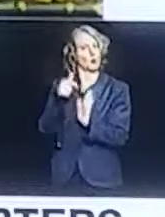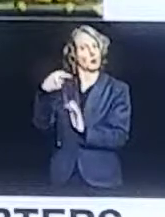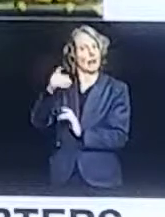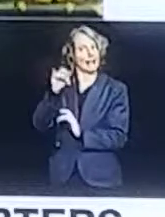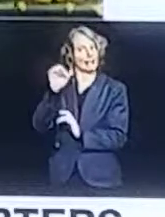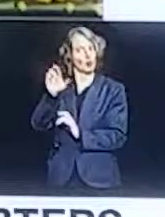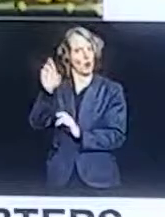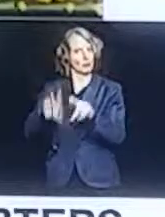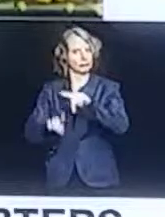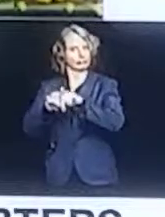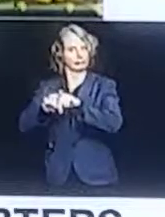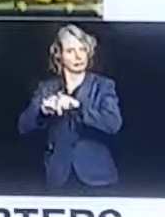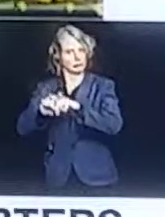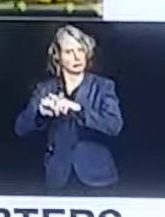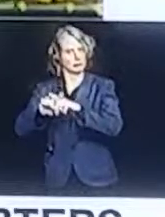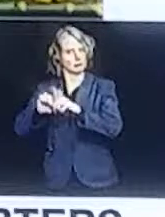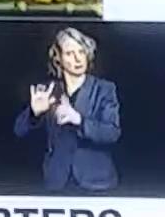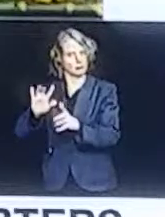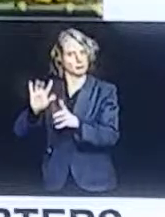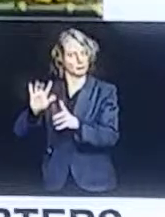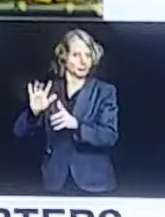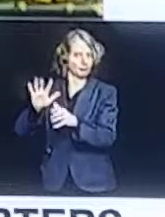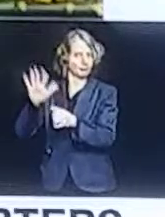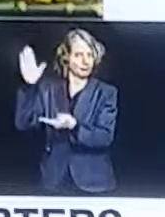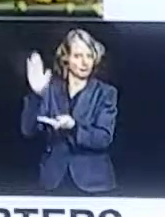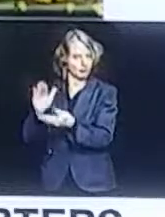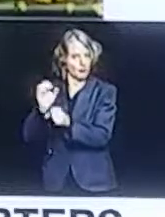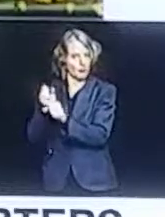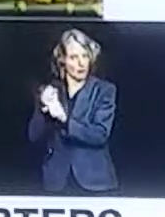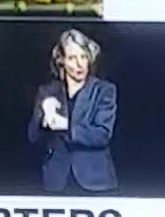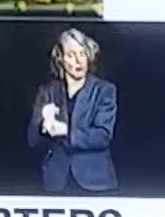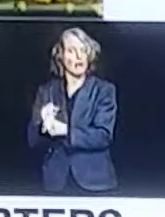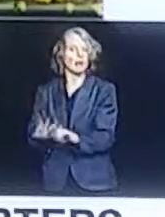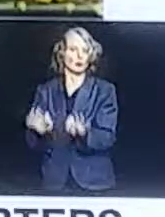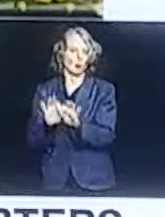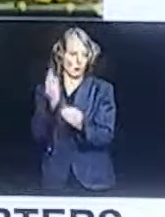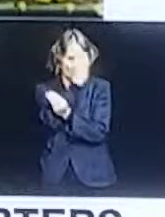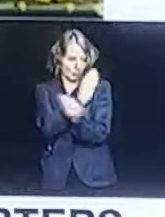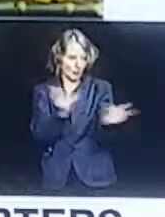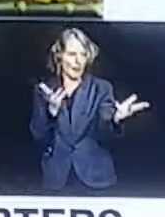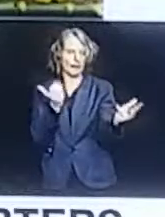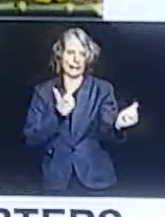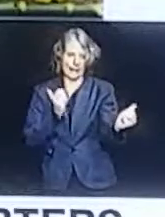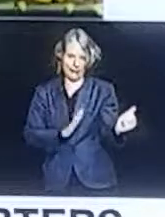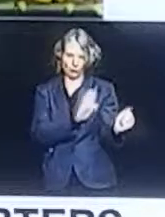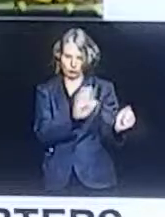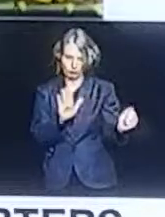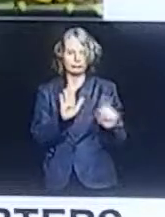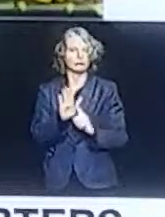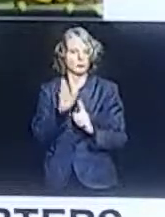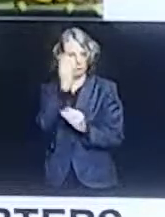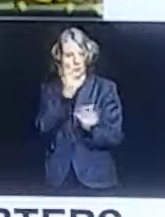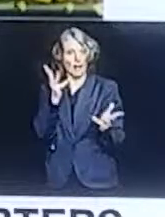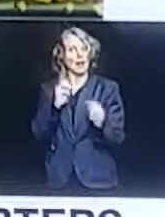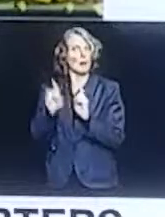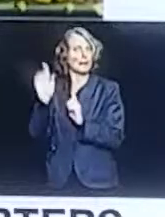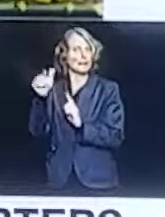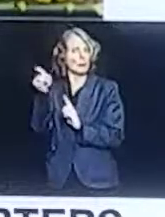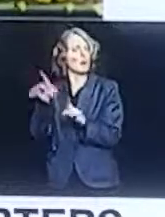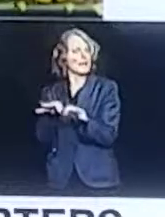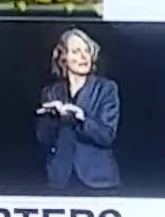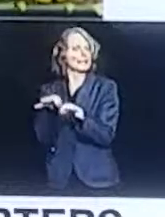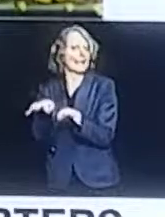important that Canadians be informed of these challenges as they come up. But as we've said, it looks like it's only a